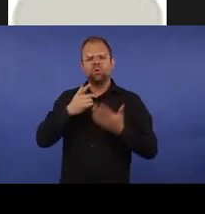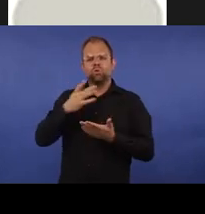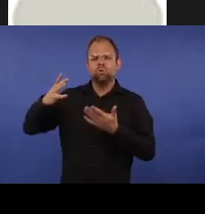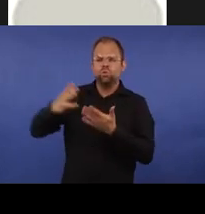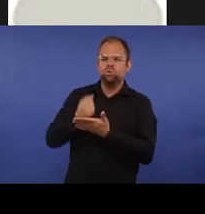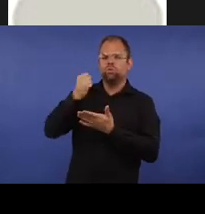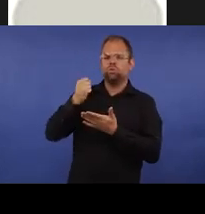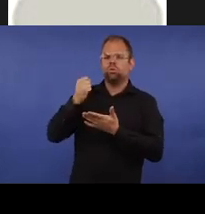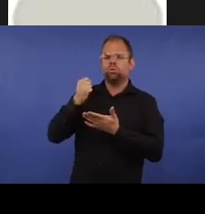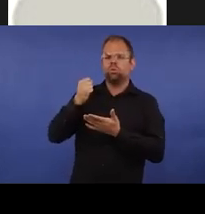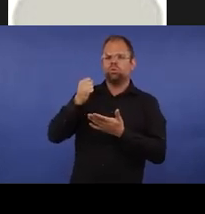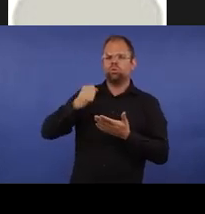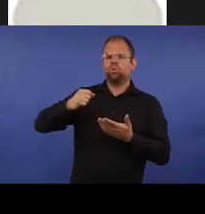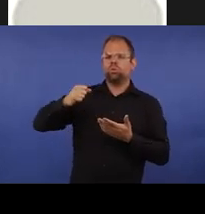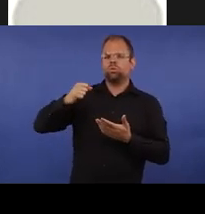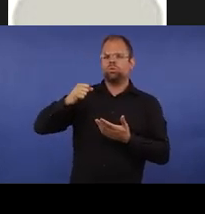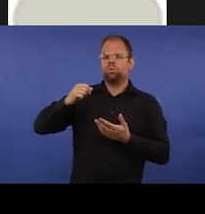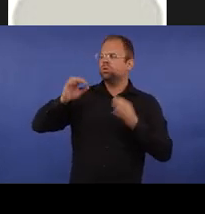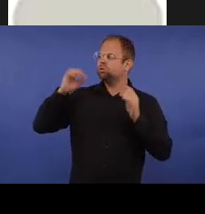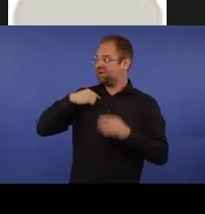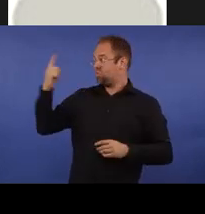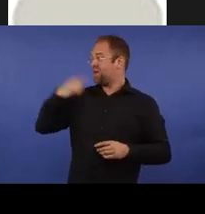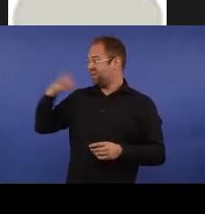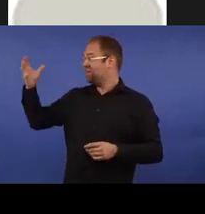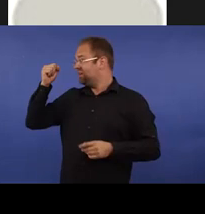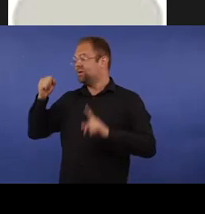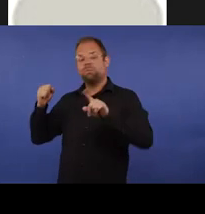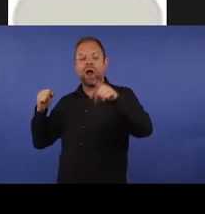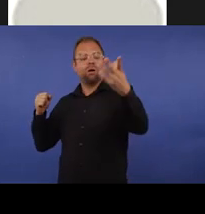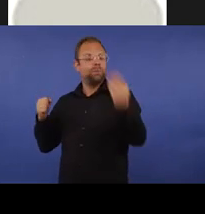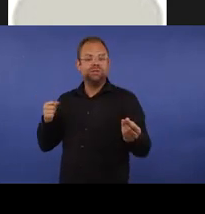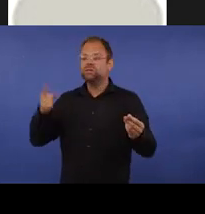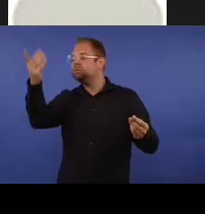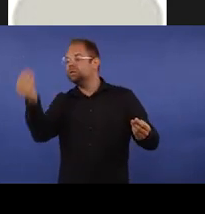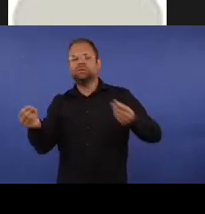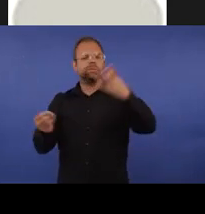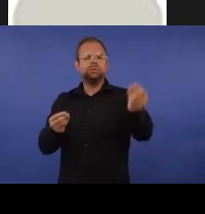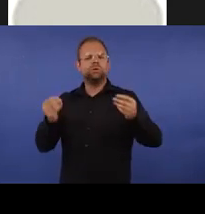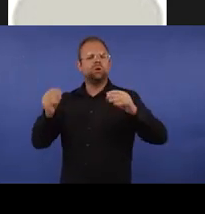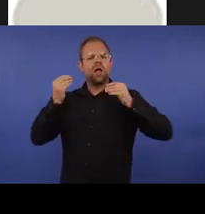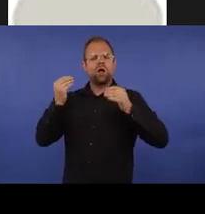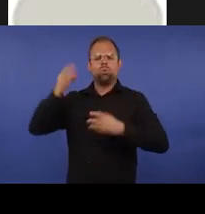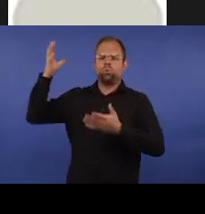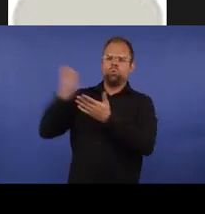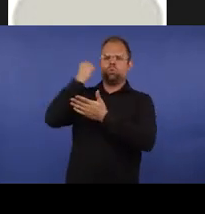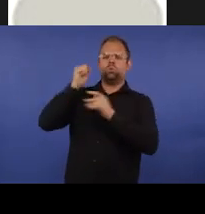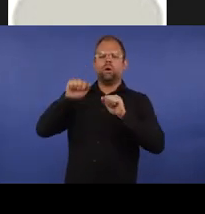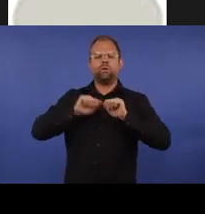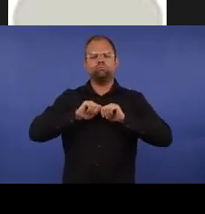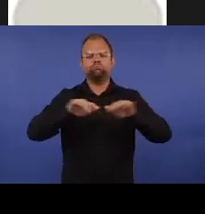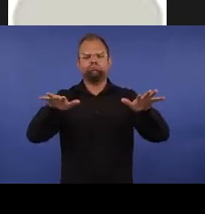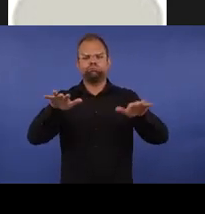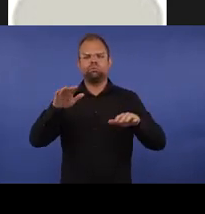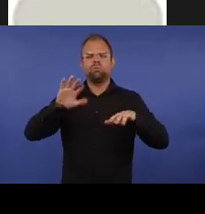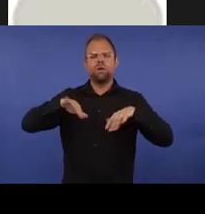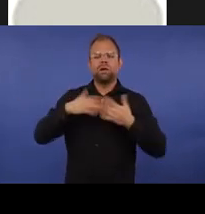fast implementation of something like that that can be a big support for us? It's a great question, Nadia. And I